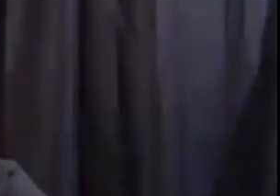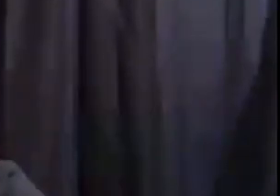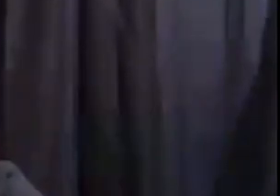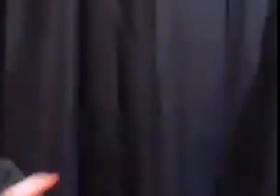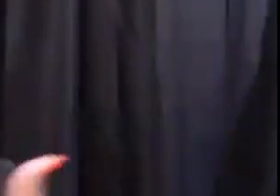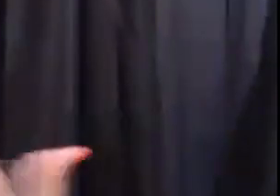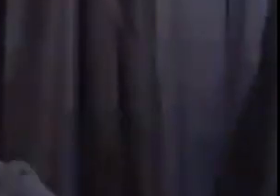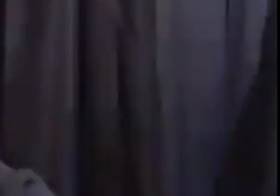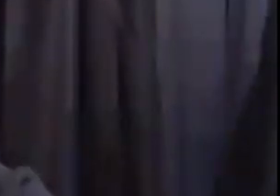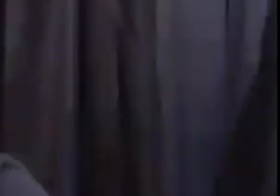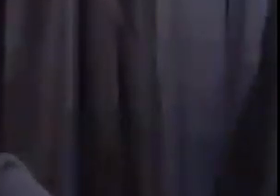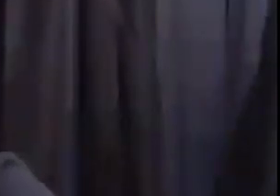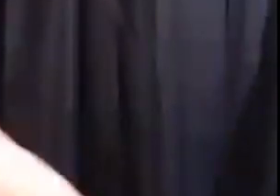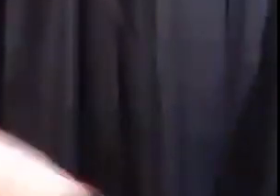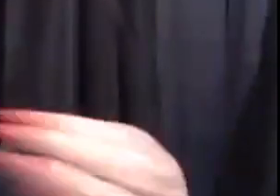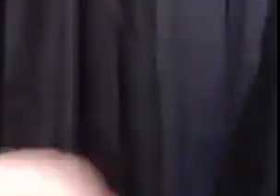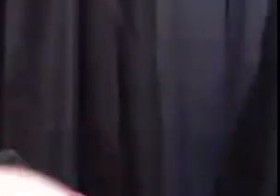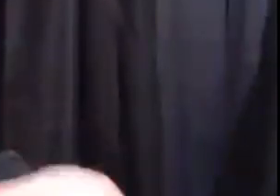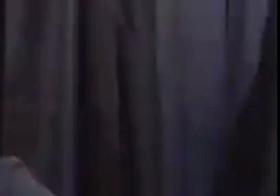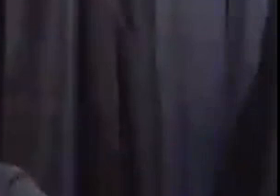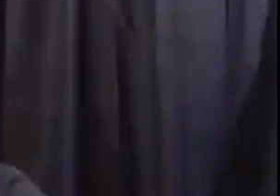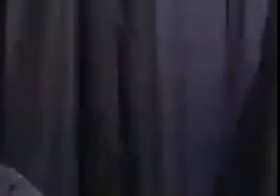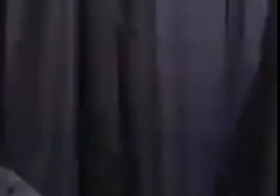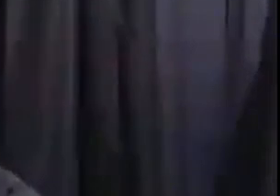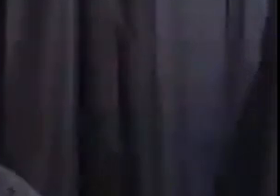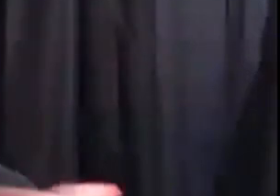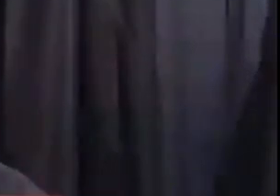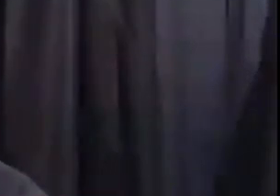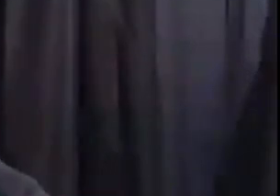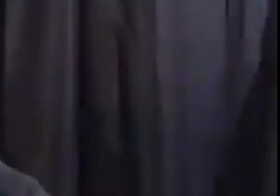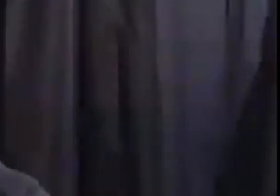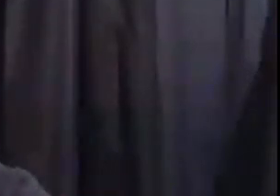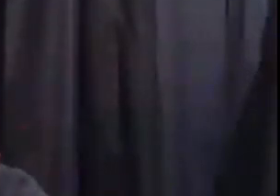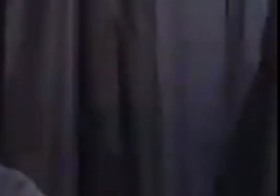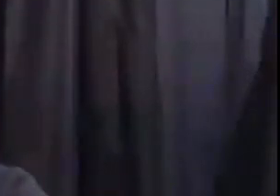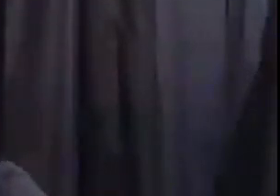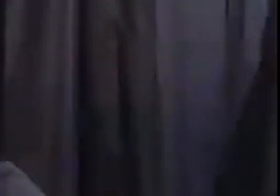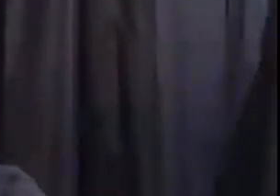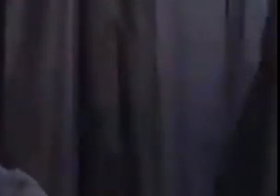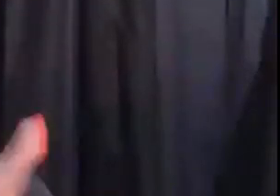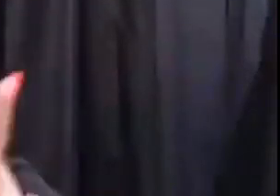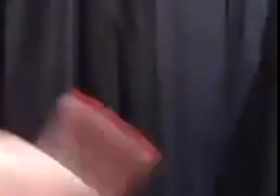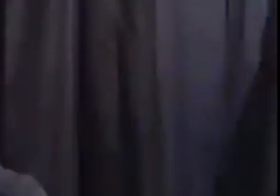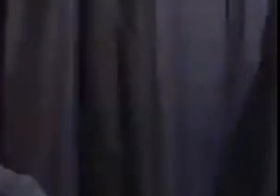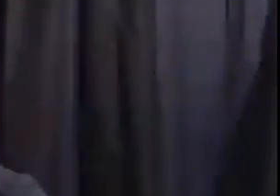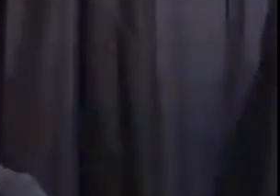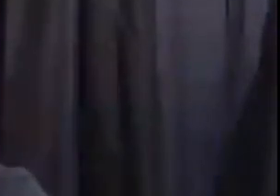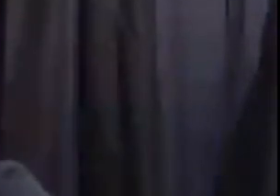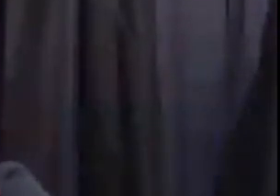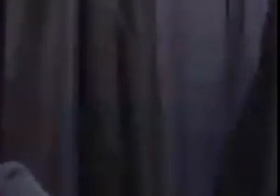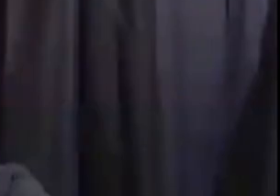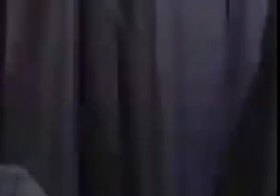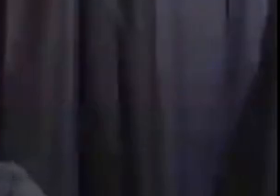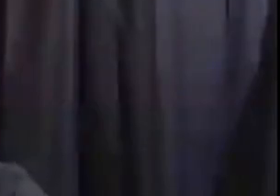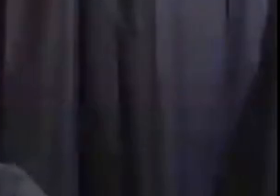and resilience? Well, here at Department of State, we have a variety of different